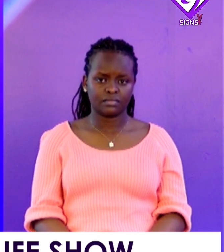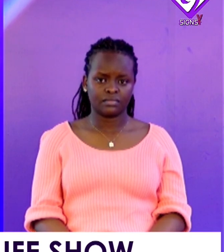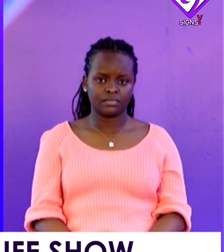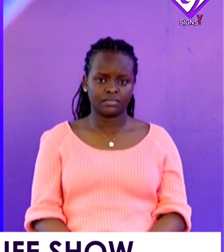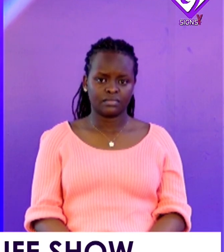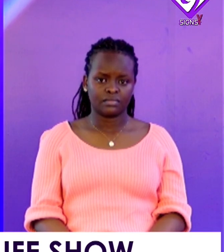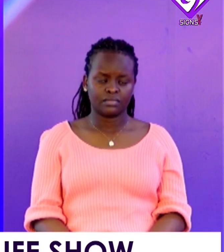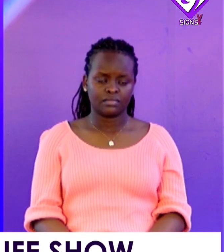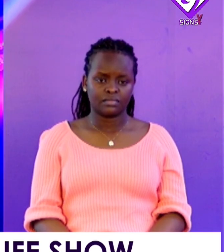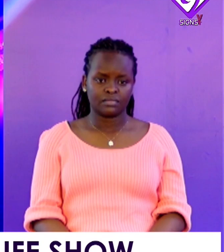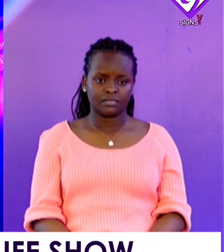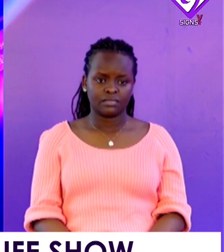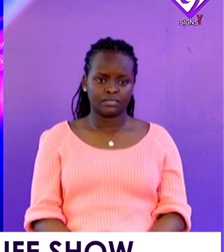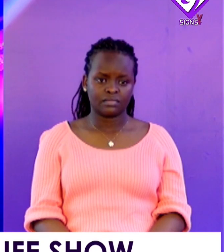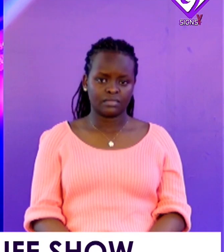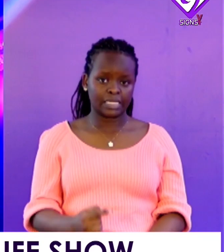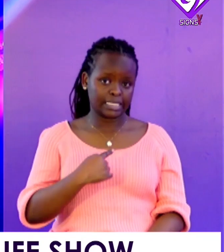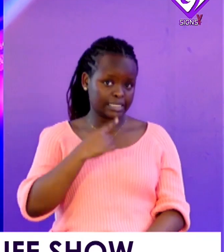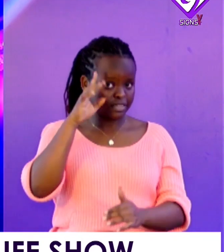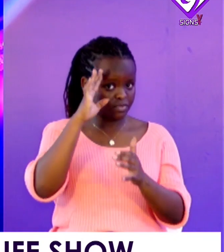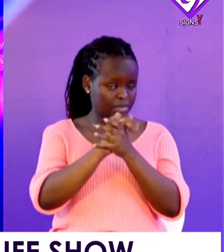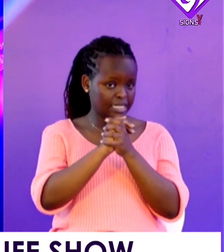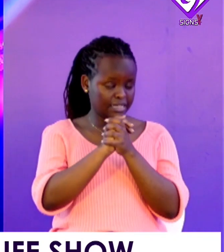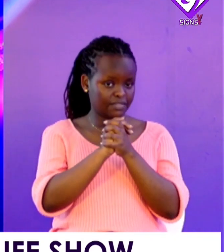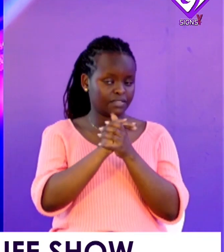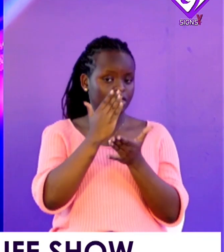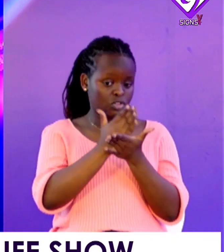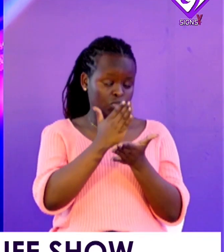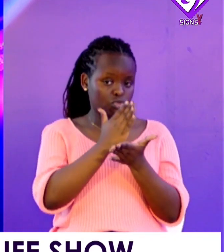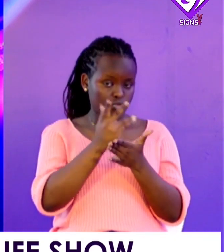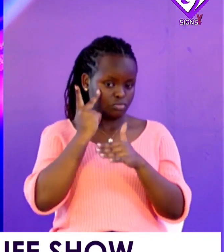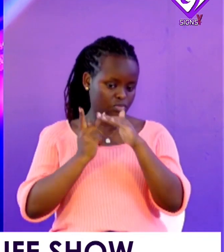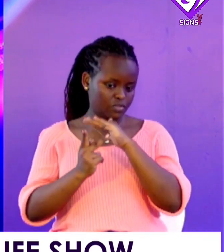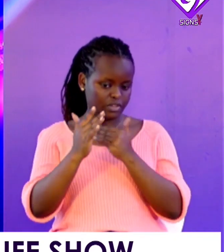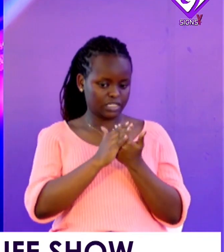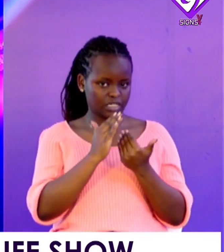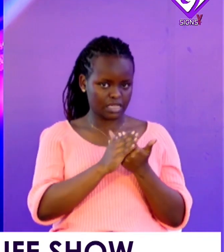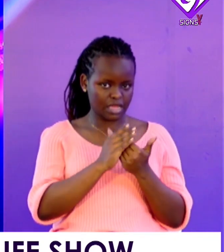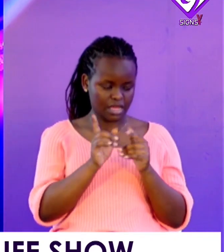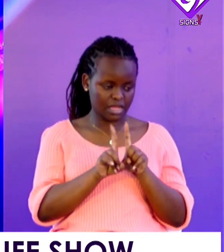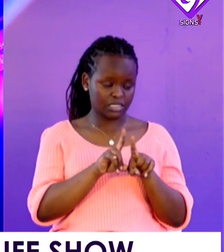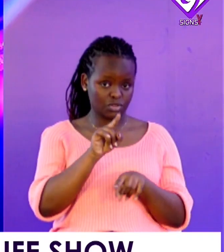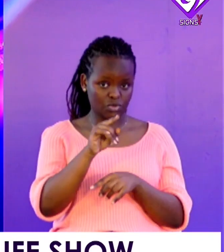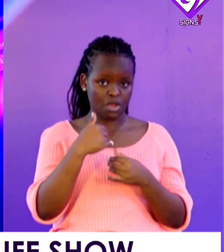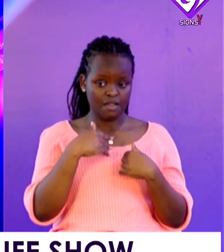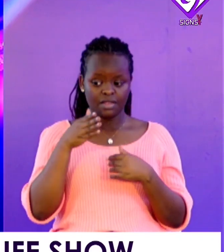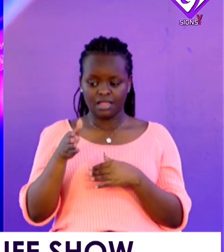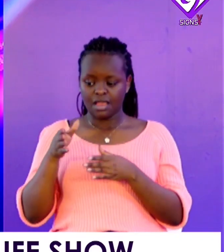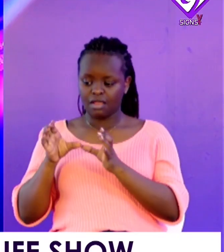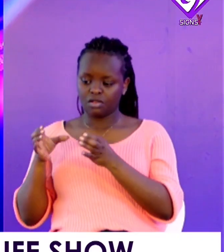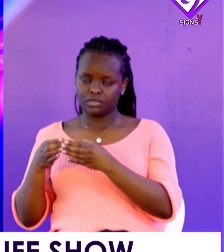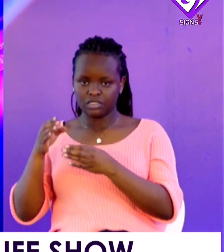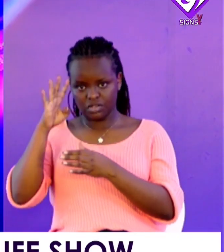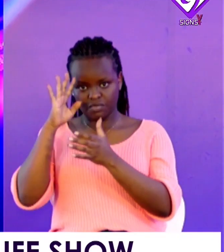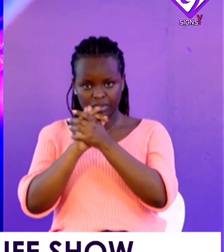In 1 minute. I believe we have genuine pastoral care as long as you belong to a community of